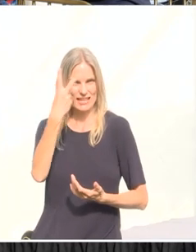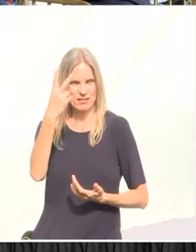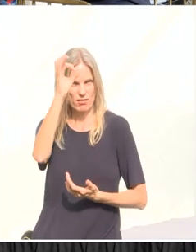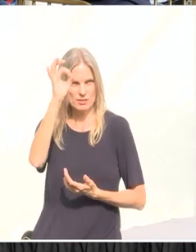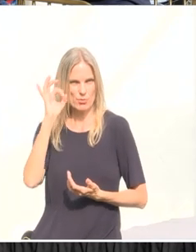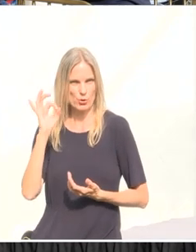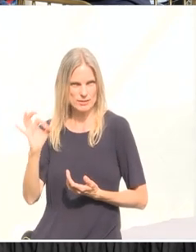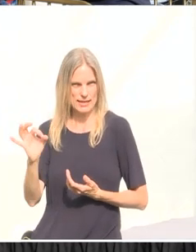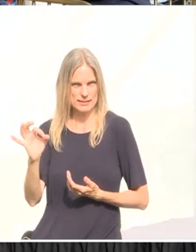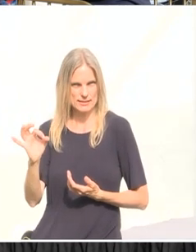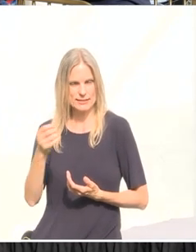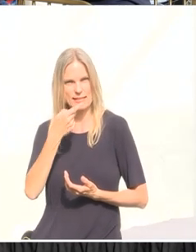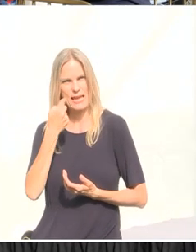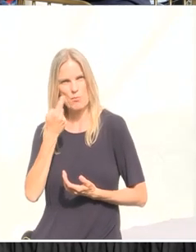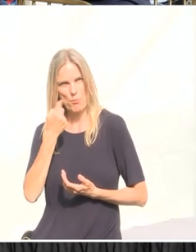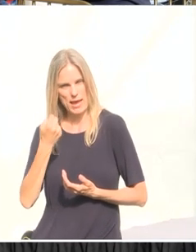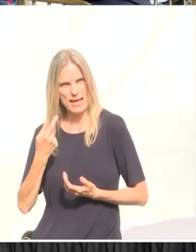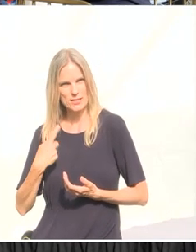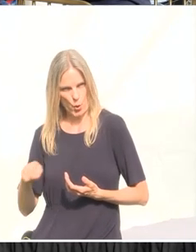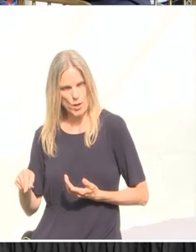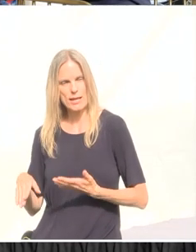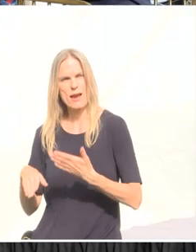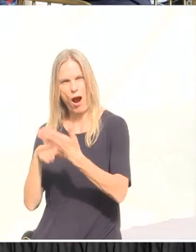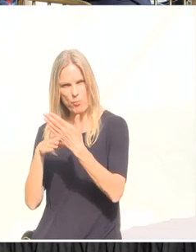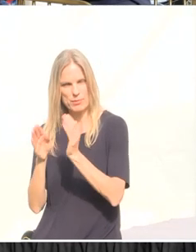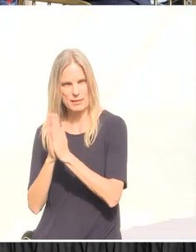52% were asking help